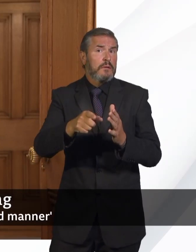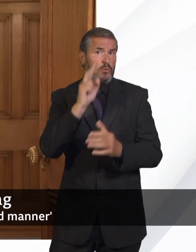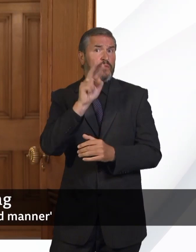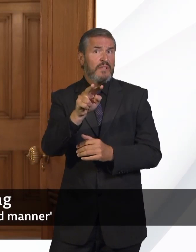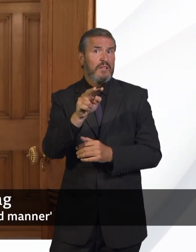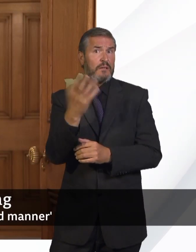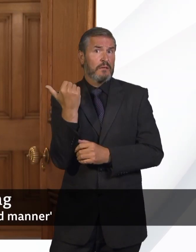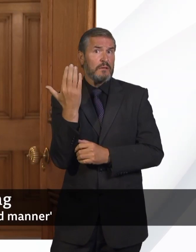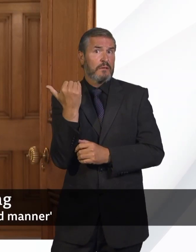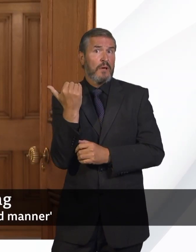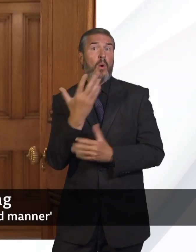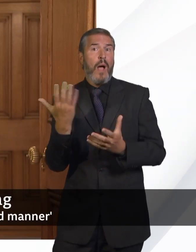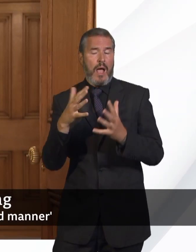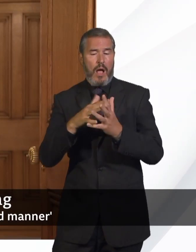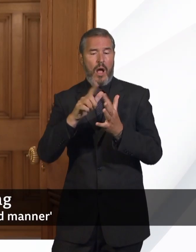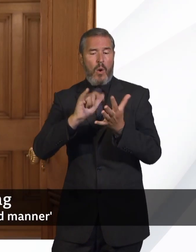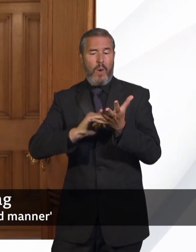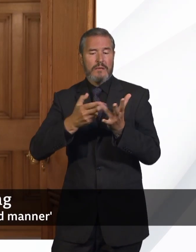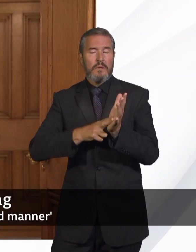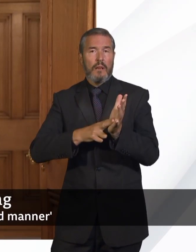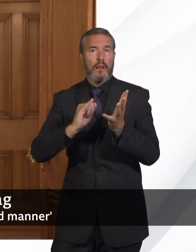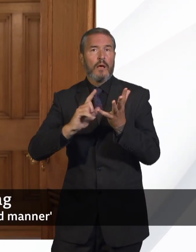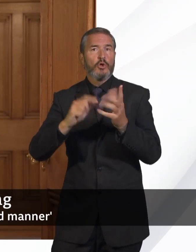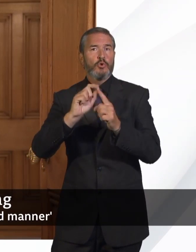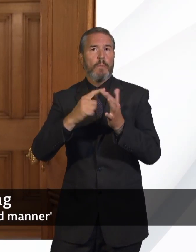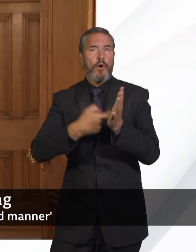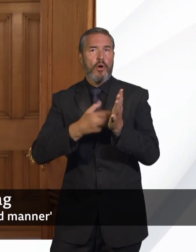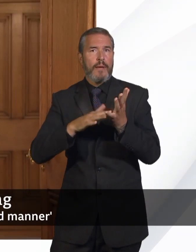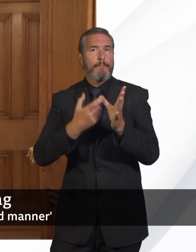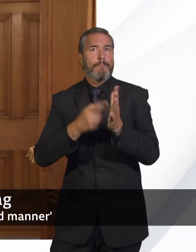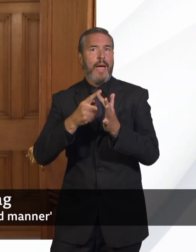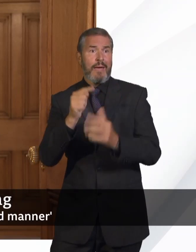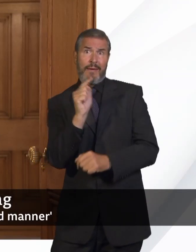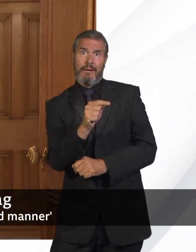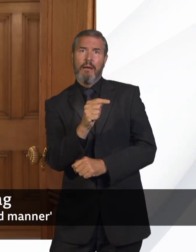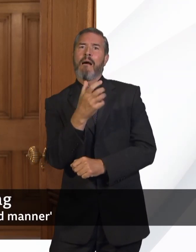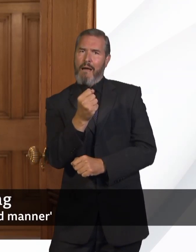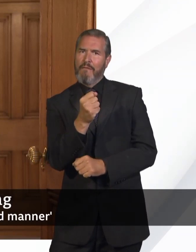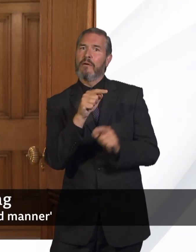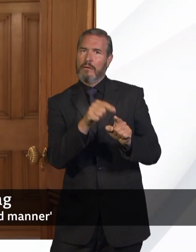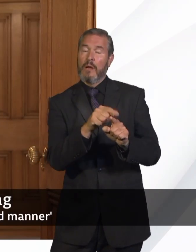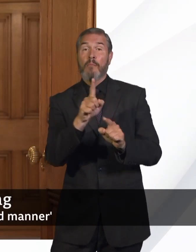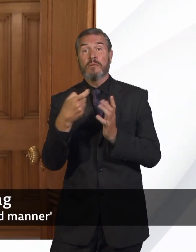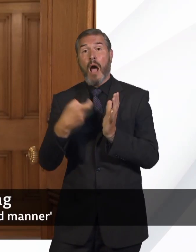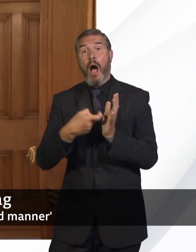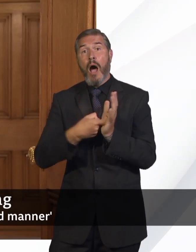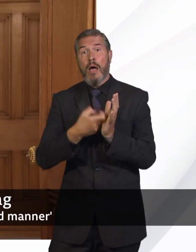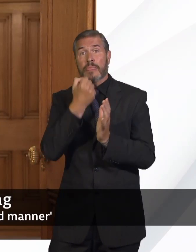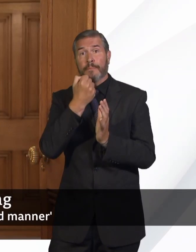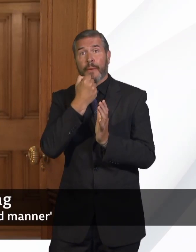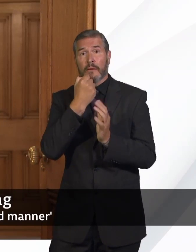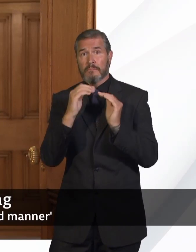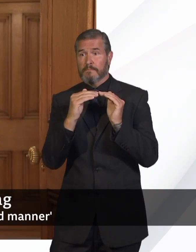taken in Weston-super-Mare. But right now, given where the R rate is, we are